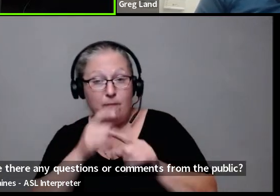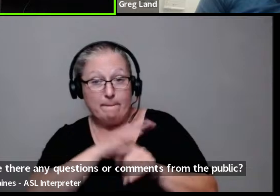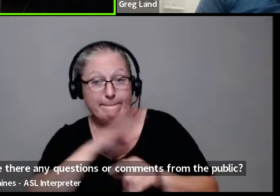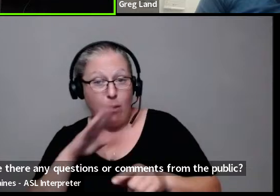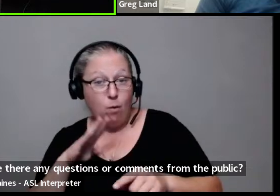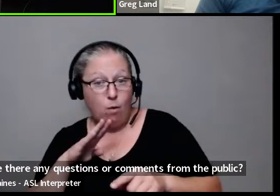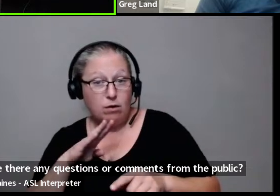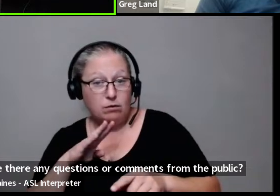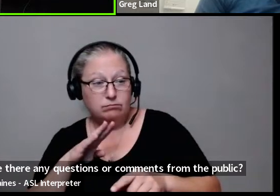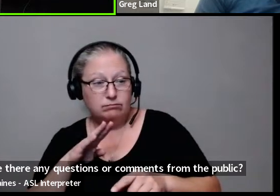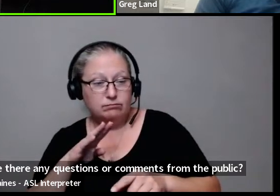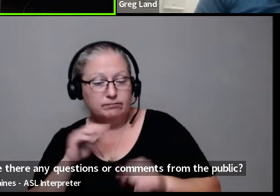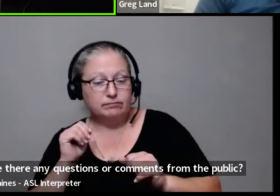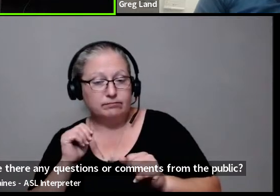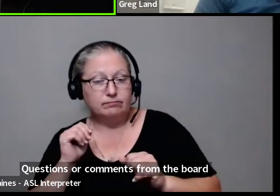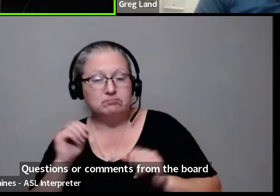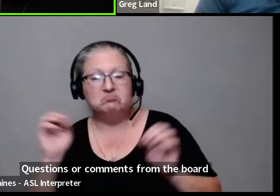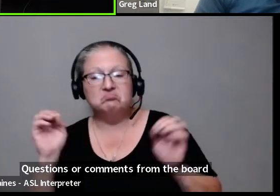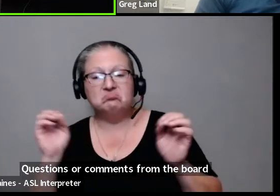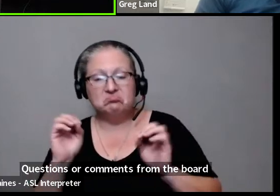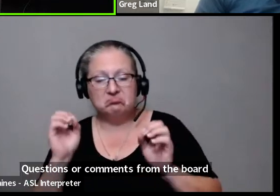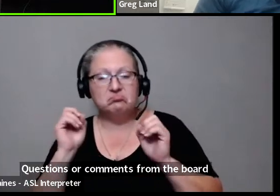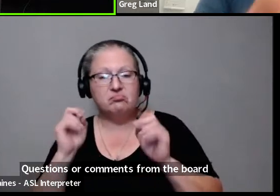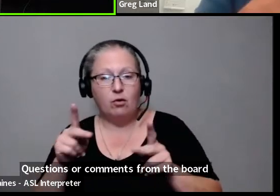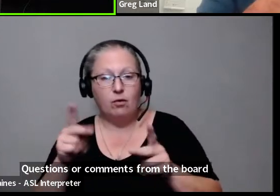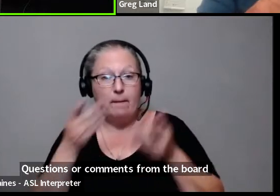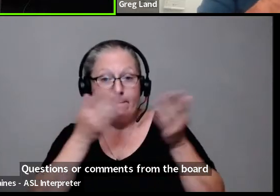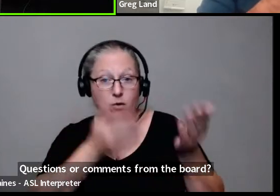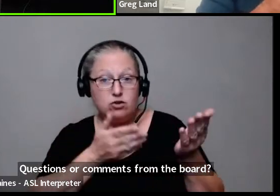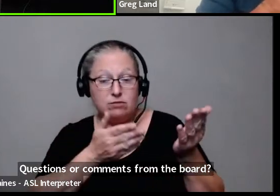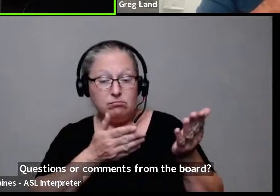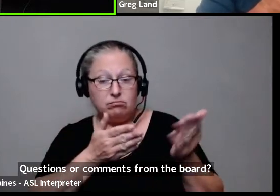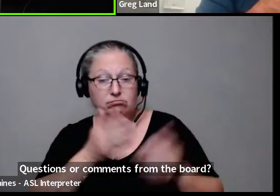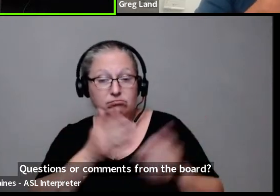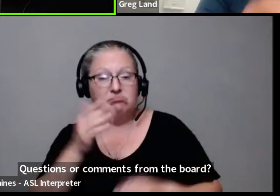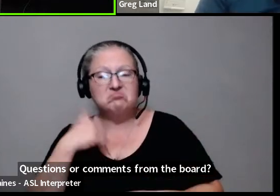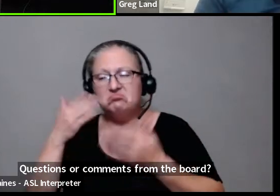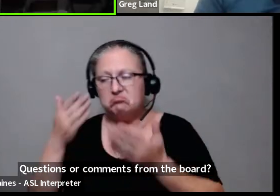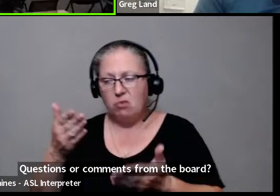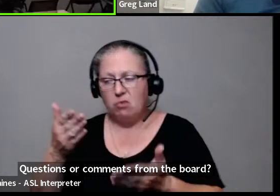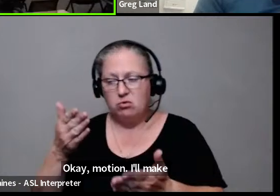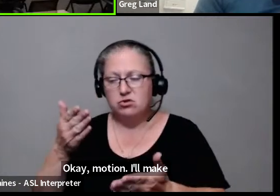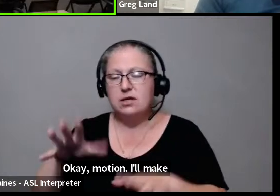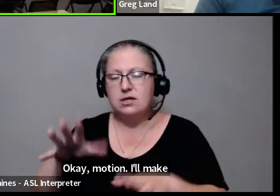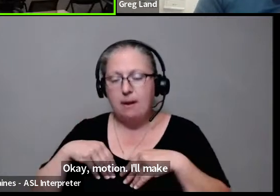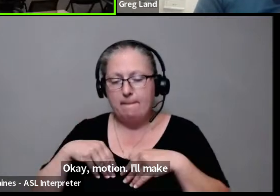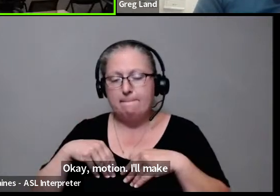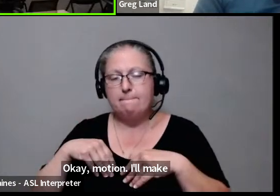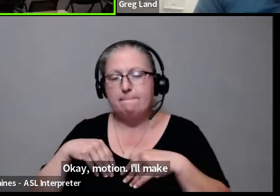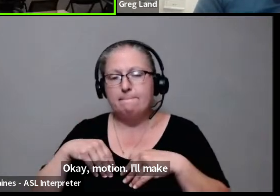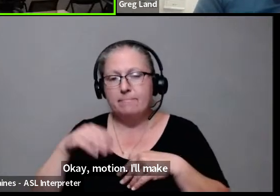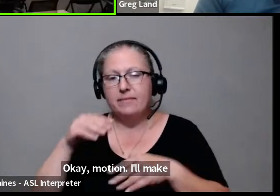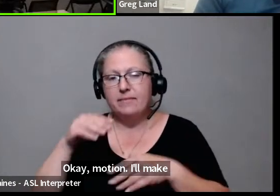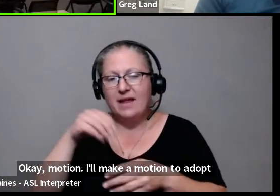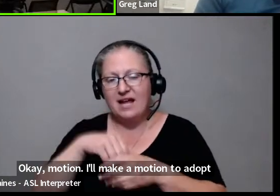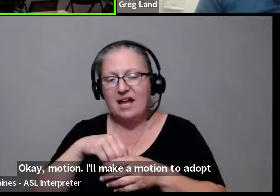board? Okay, motion? I'll make a motion to adopt the